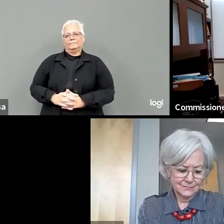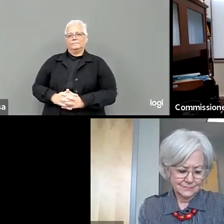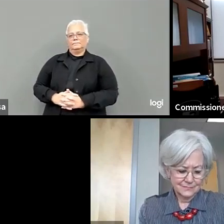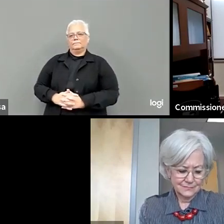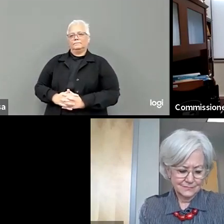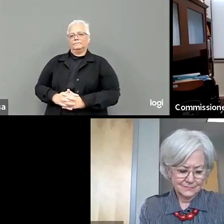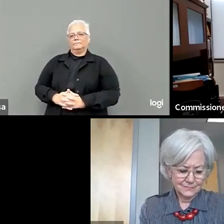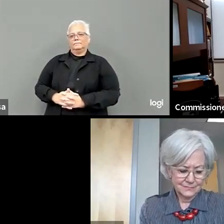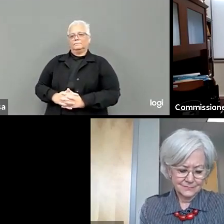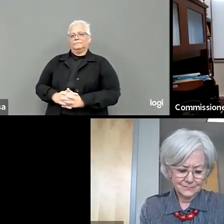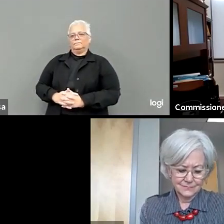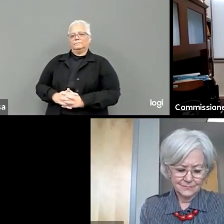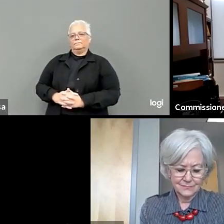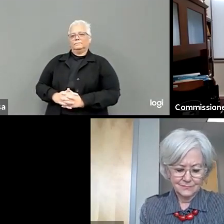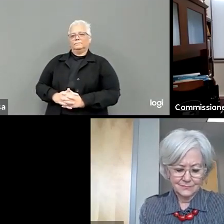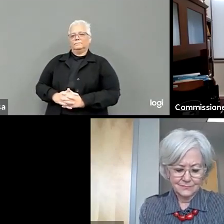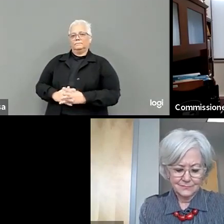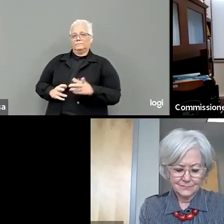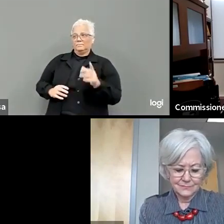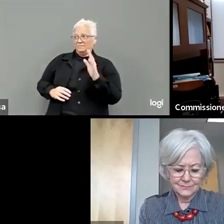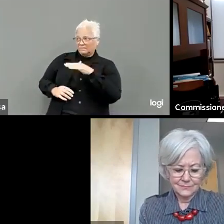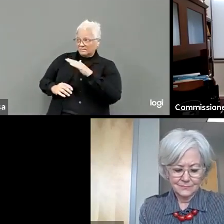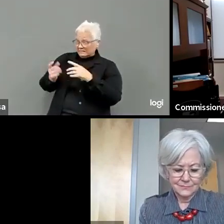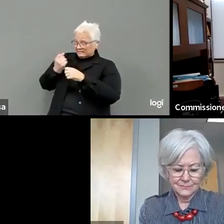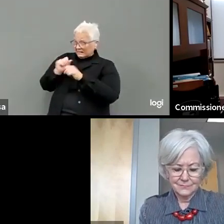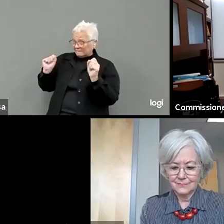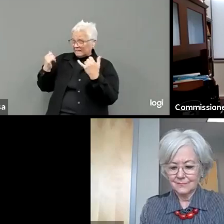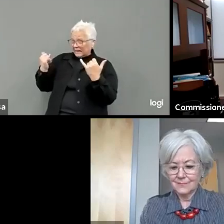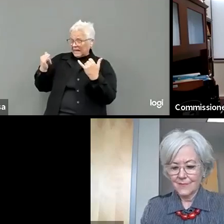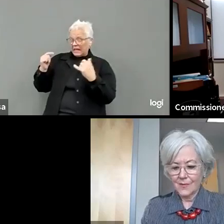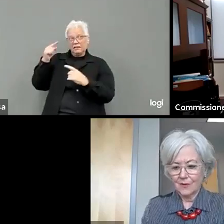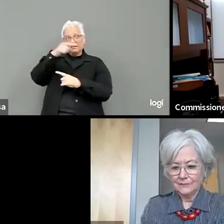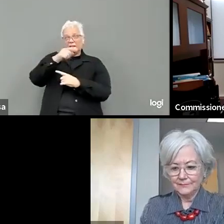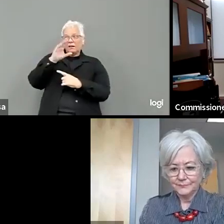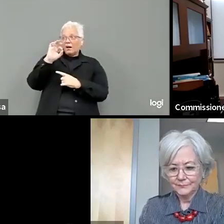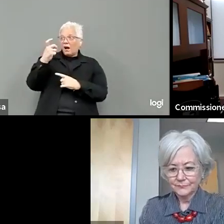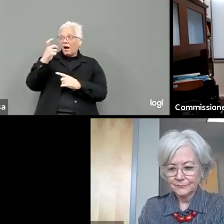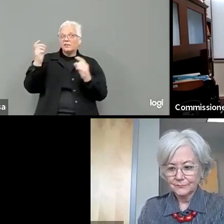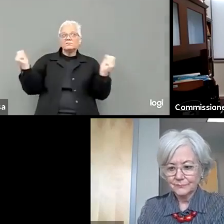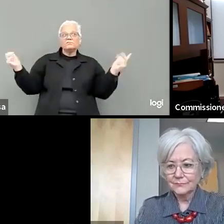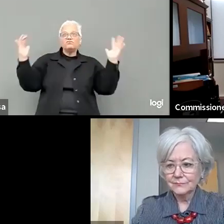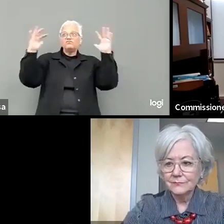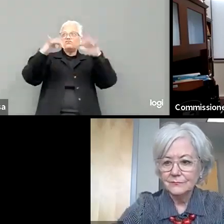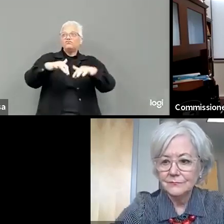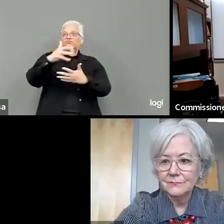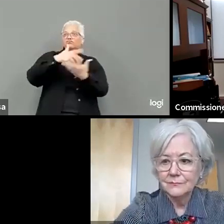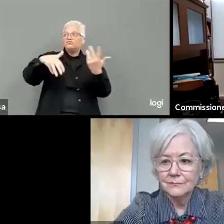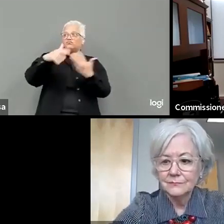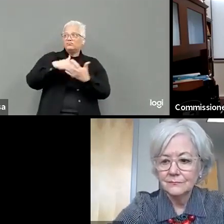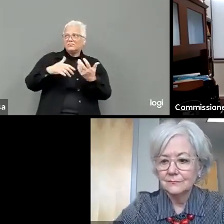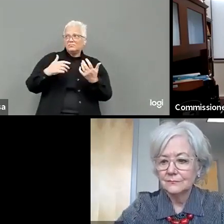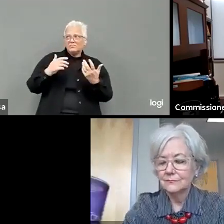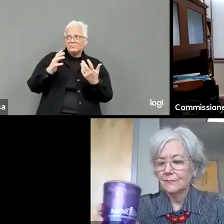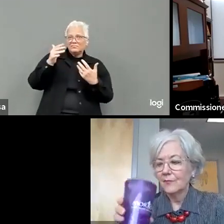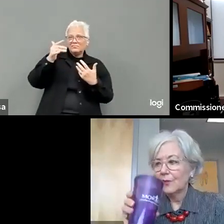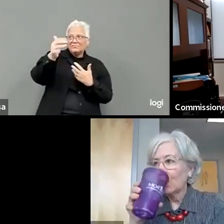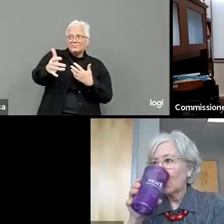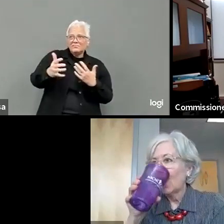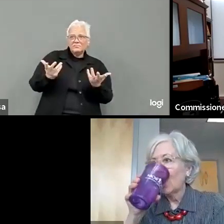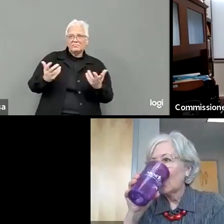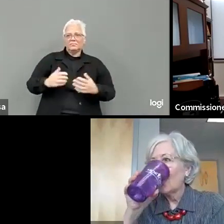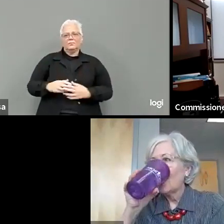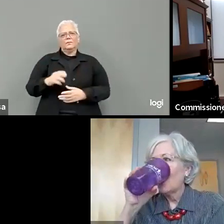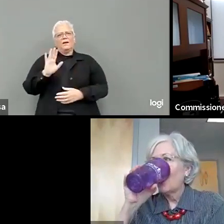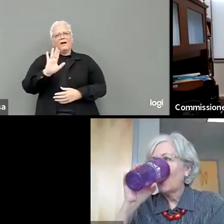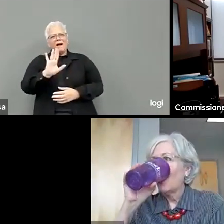I would say a couple of thoughts on that. One, there shouldn't be any large scale events being held that don't have an approved